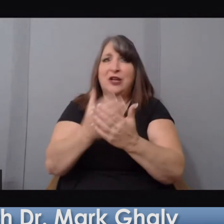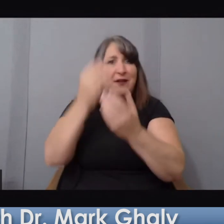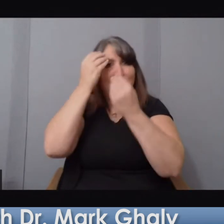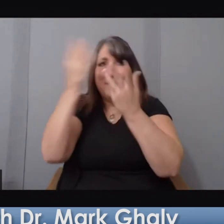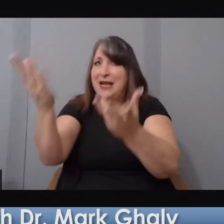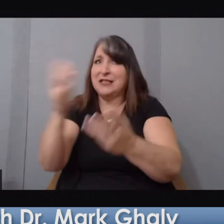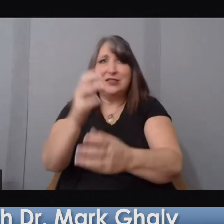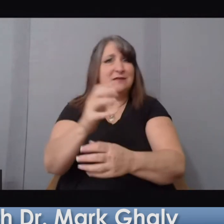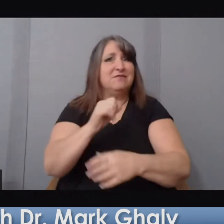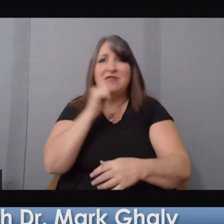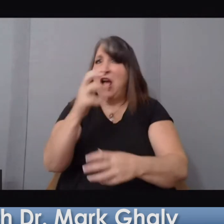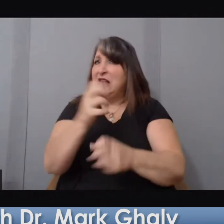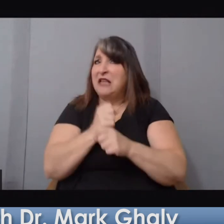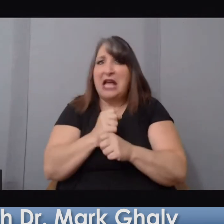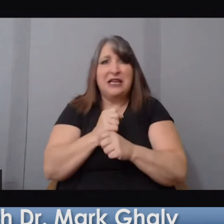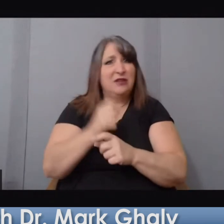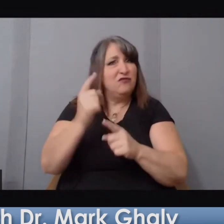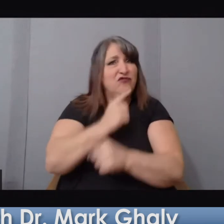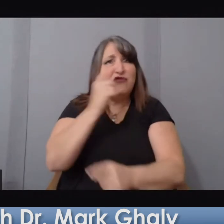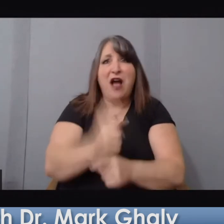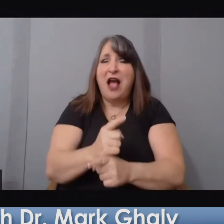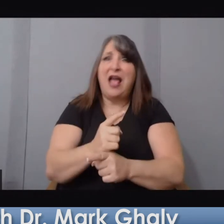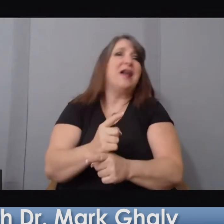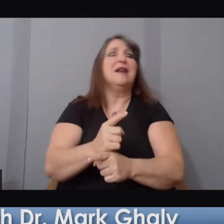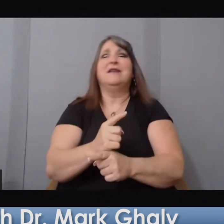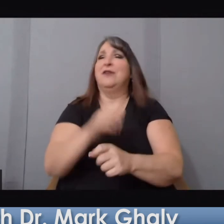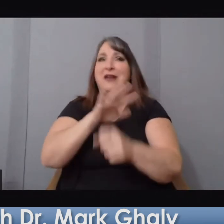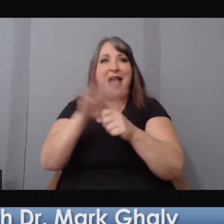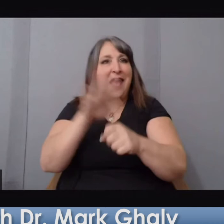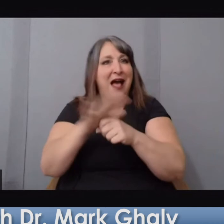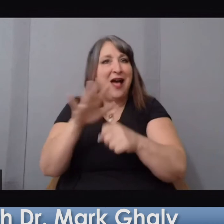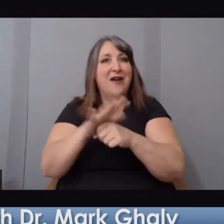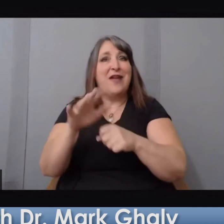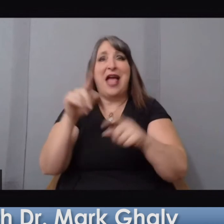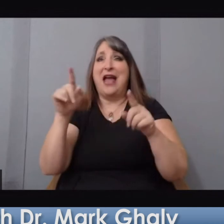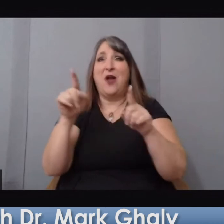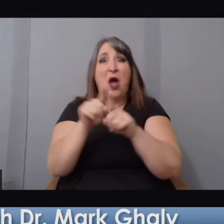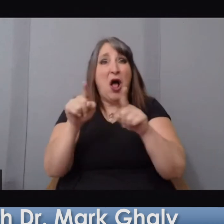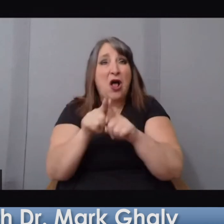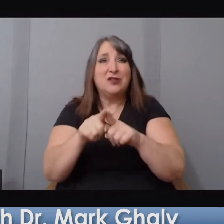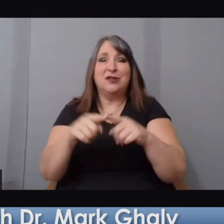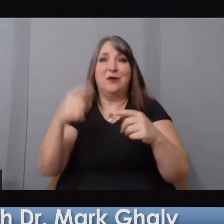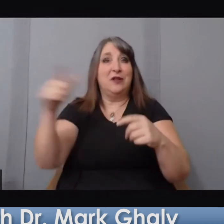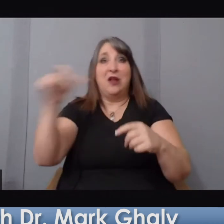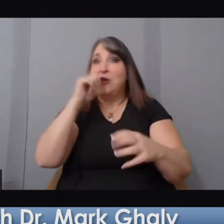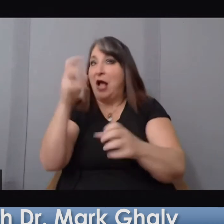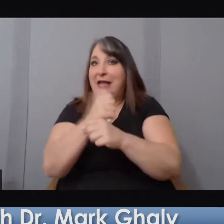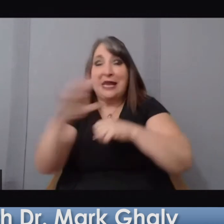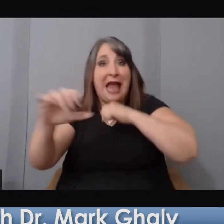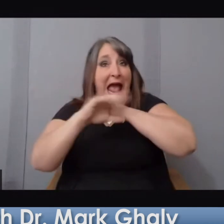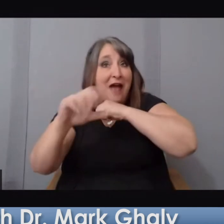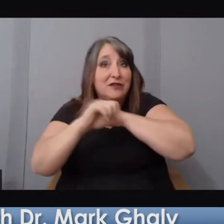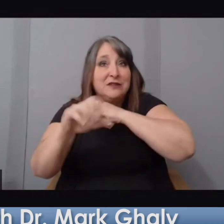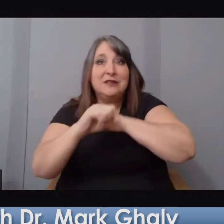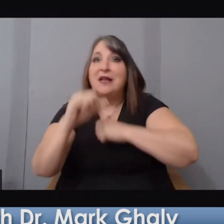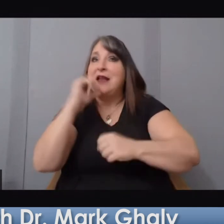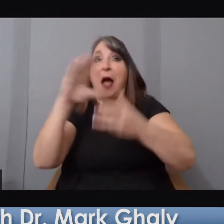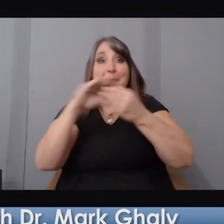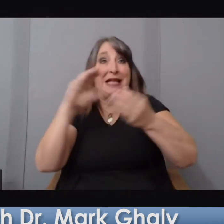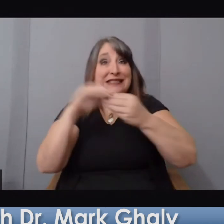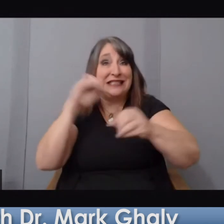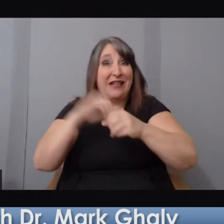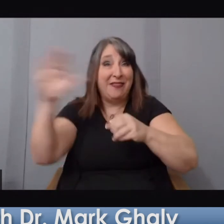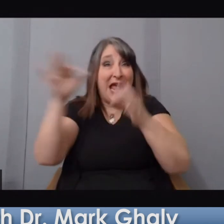much from Cal Department of Health in terms of advertisements or messaging in their own language. And